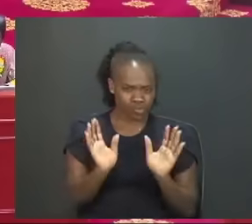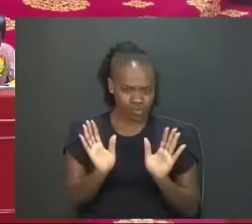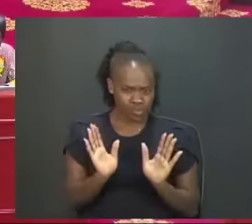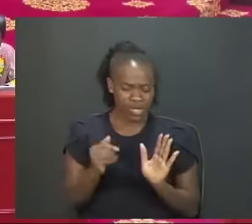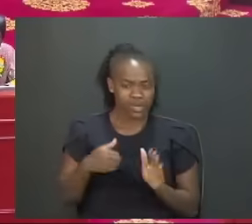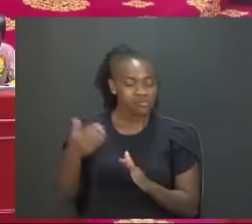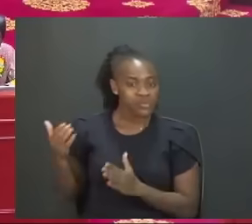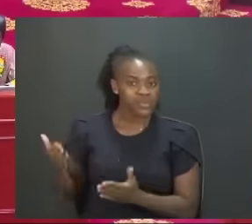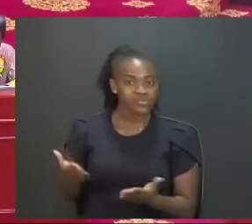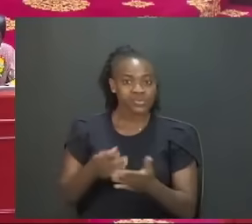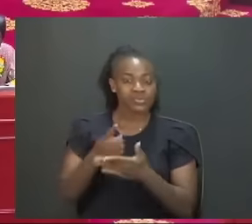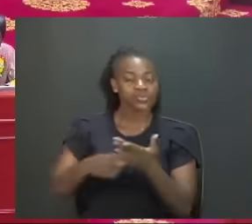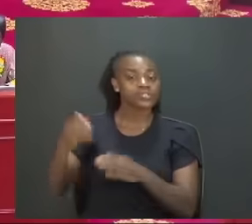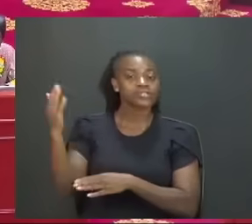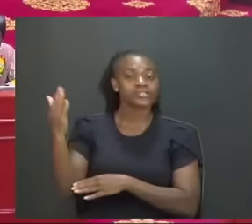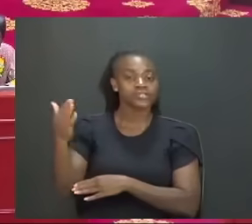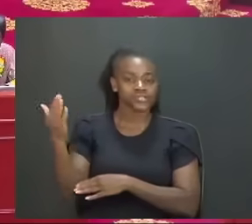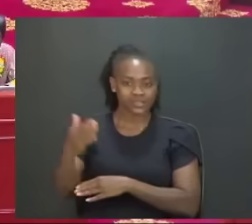a statement